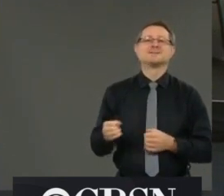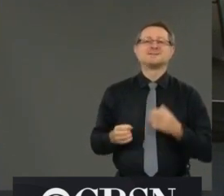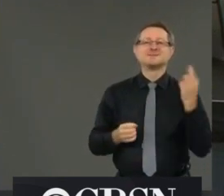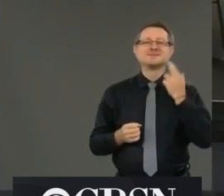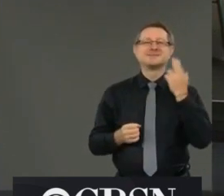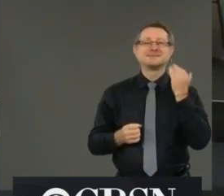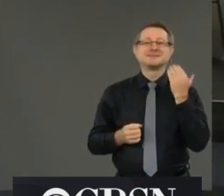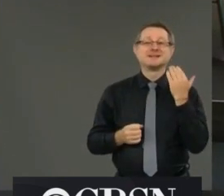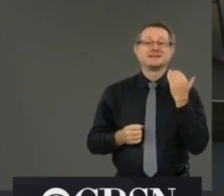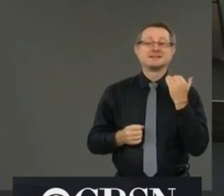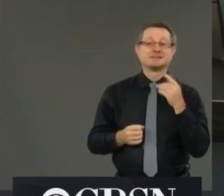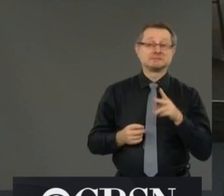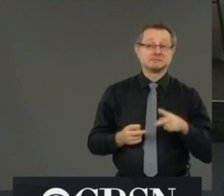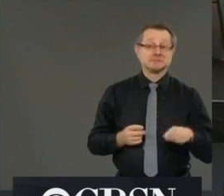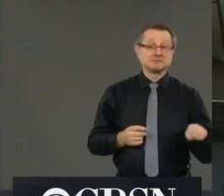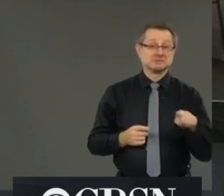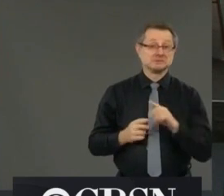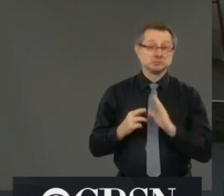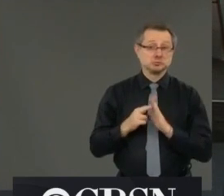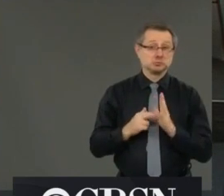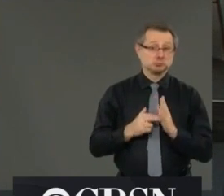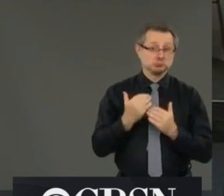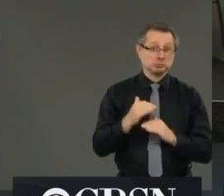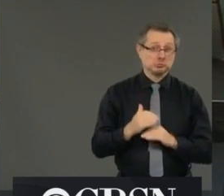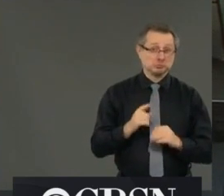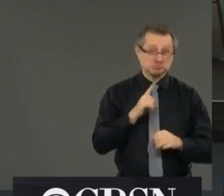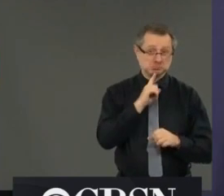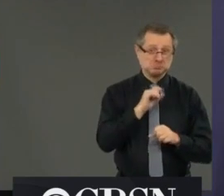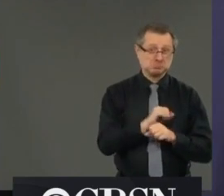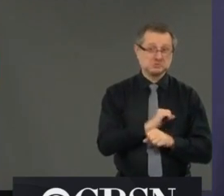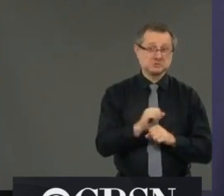Are these rules actually effective?